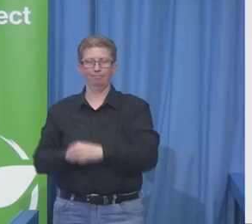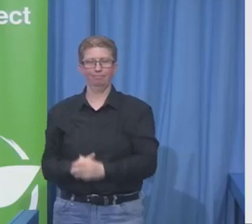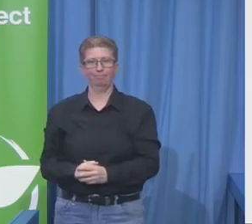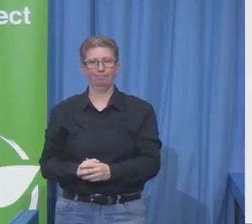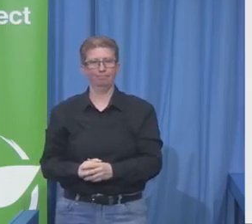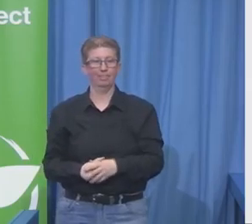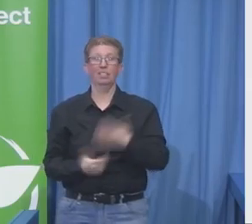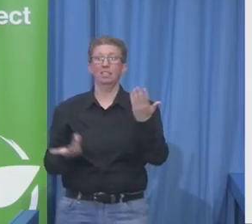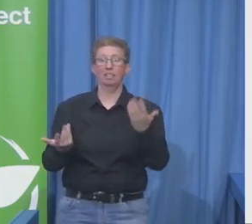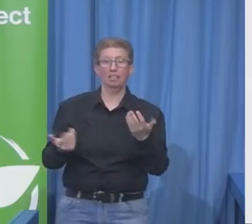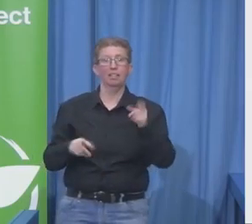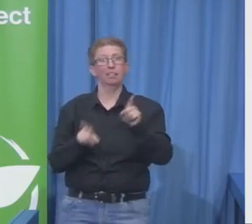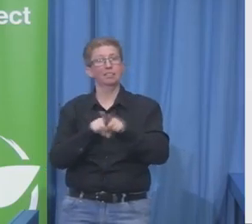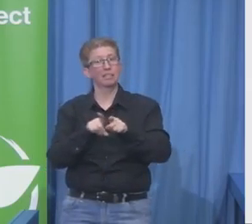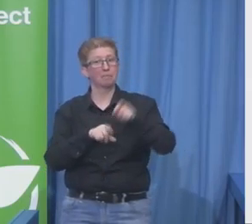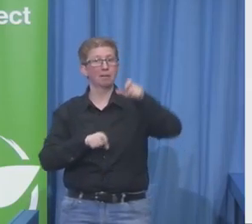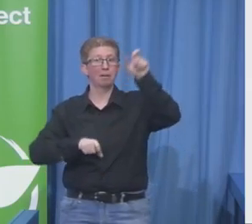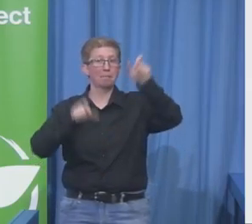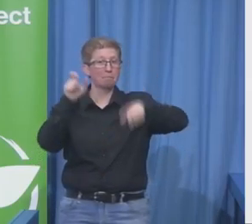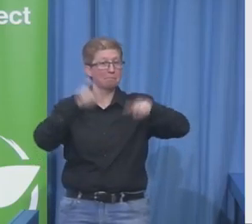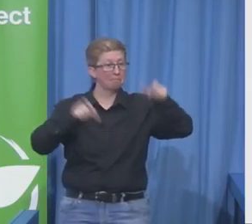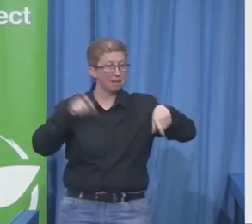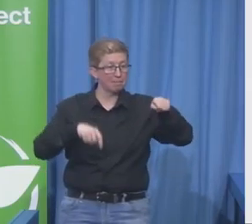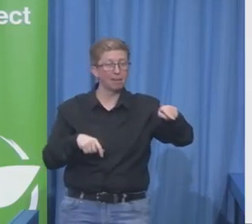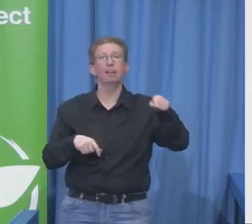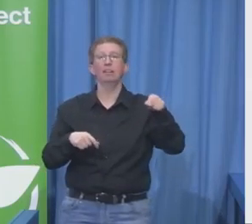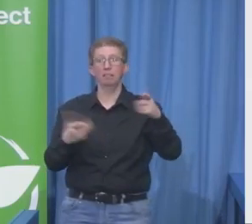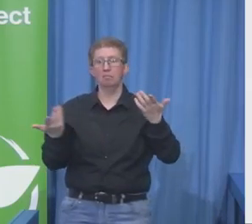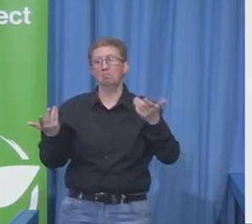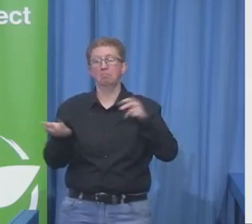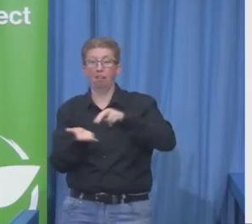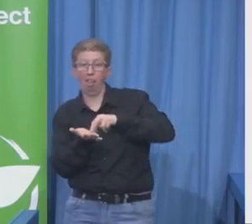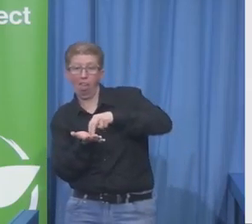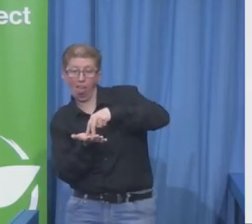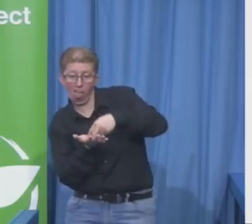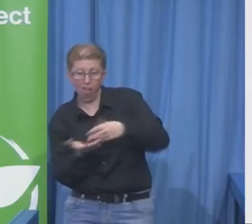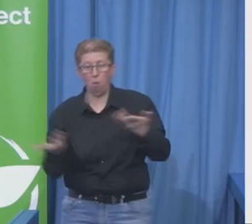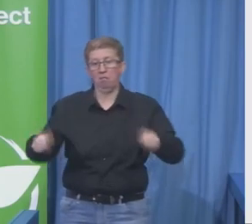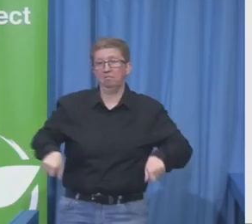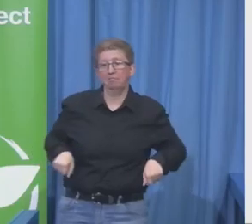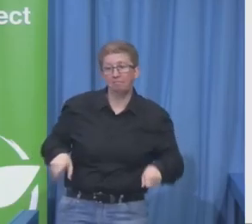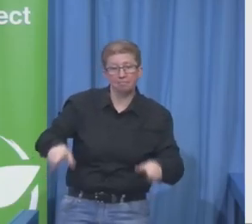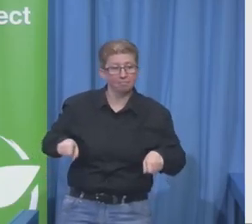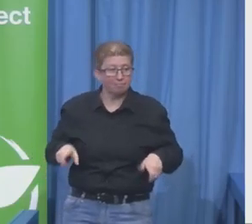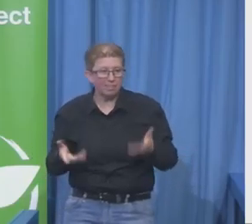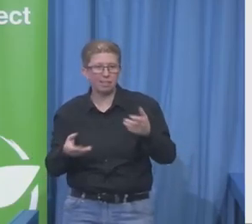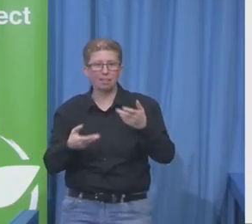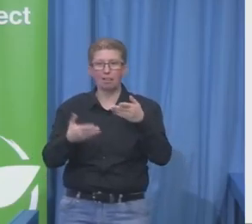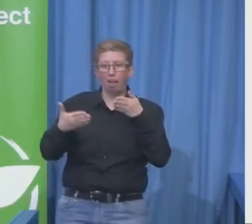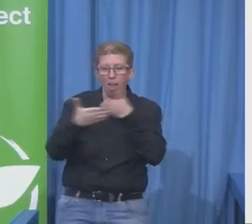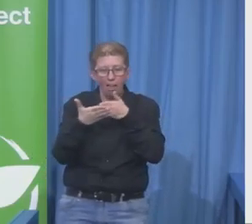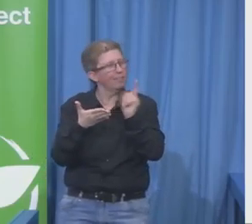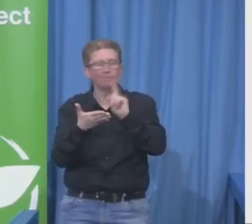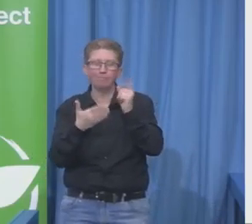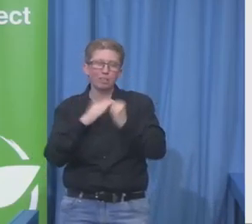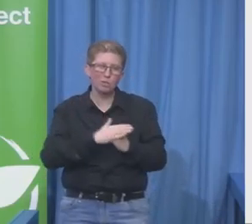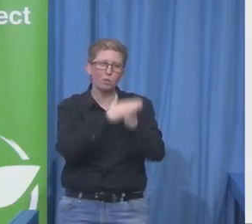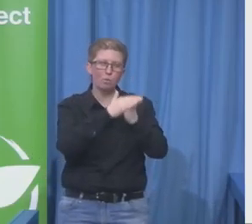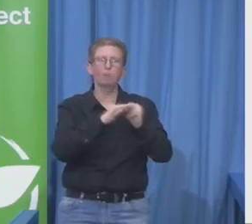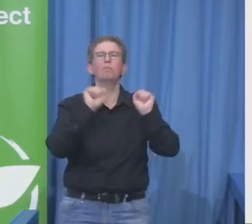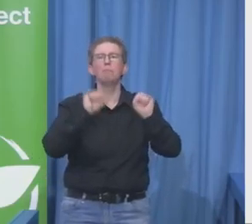NGO partner, Hand in Hand Foundation, offers a session about